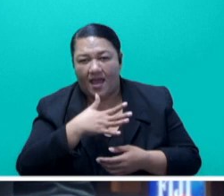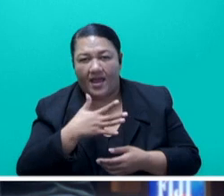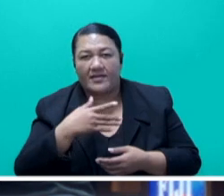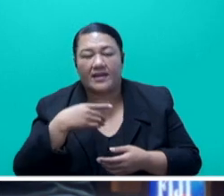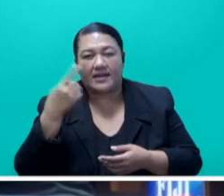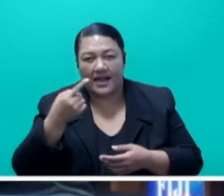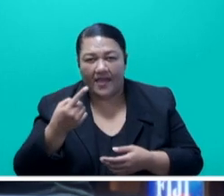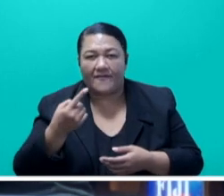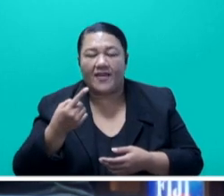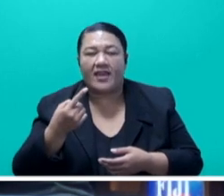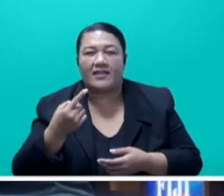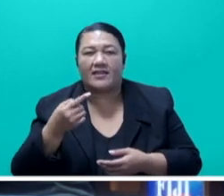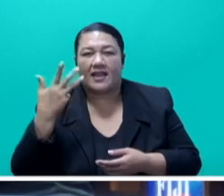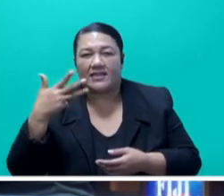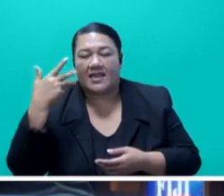$10,328,111.98.